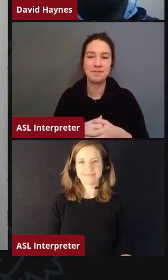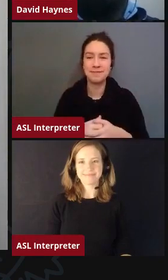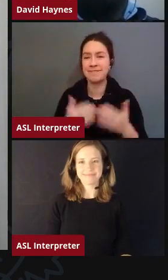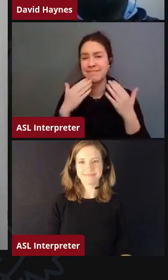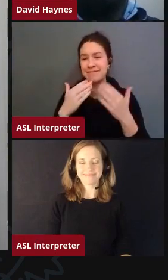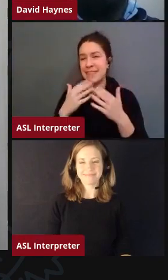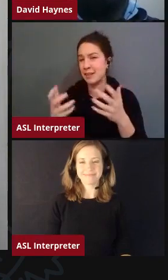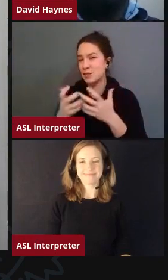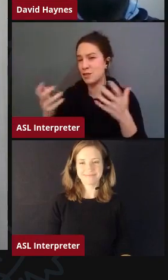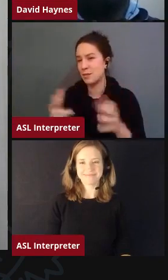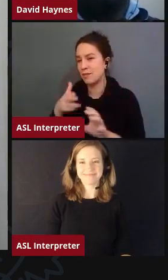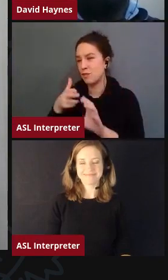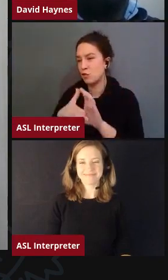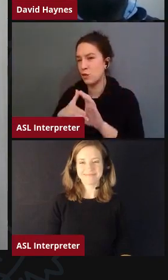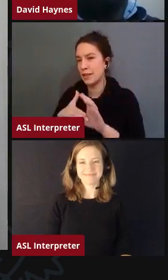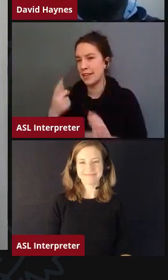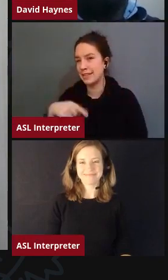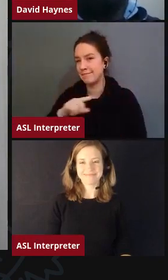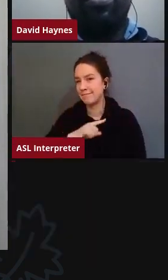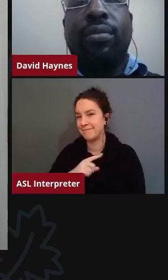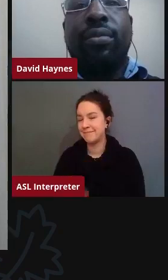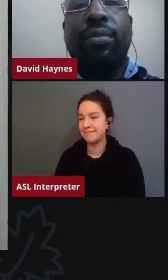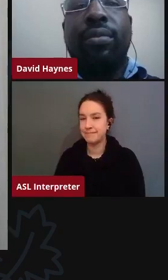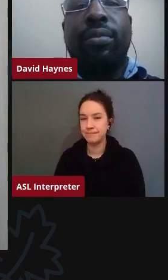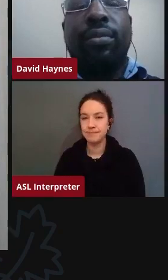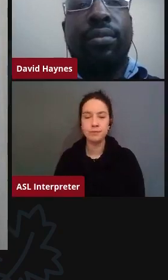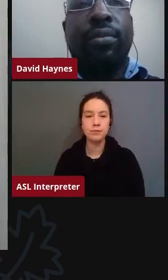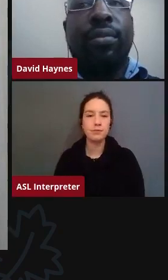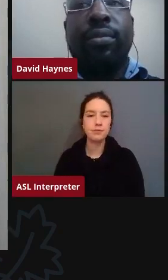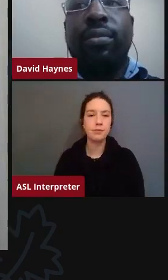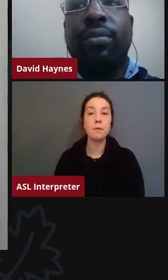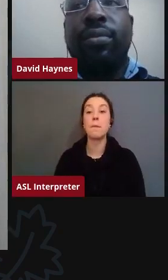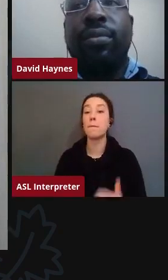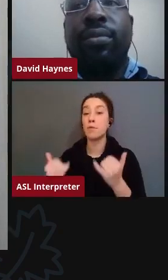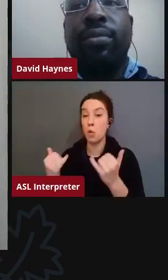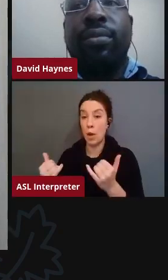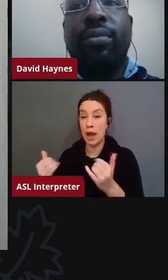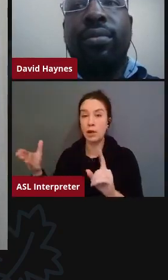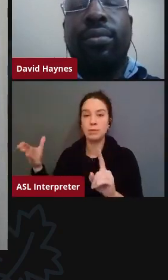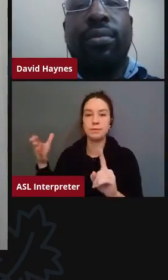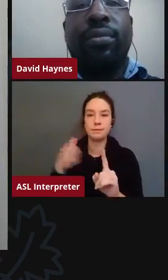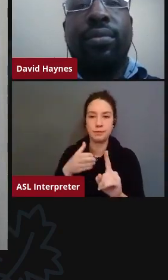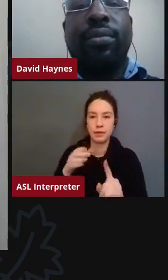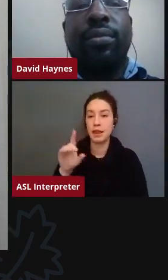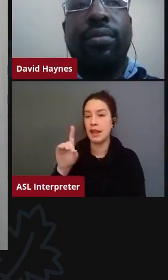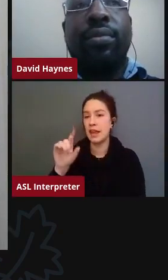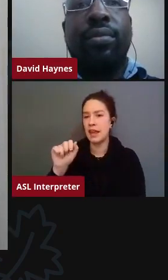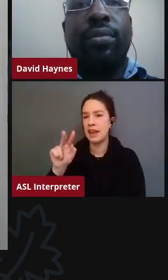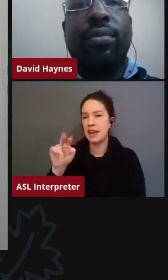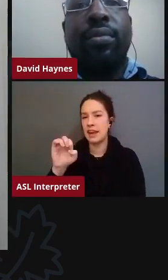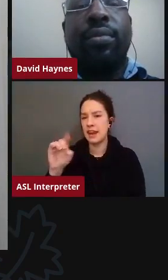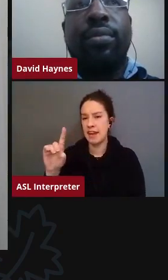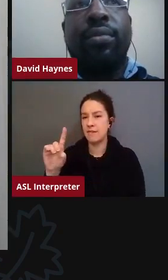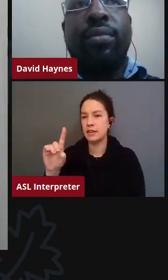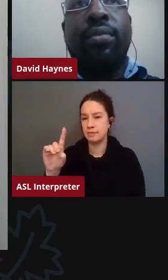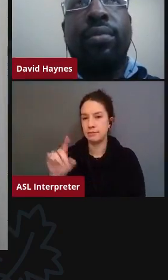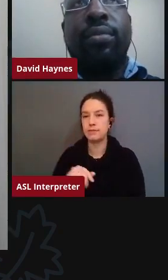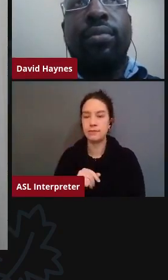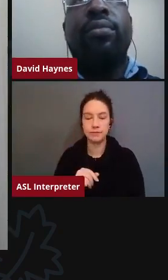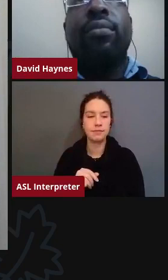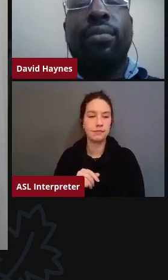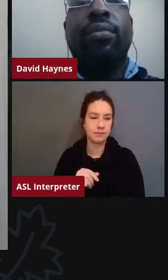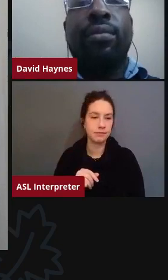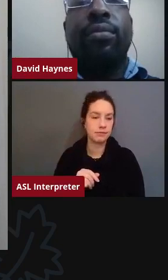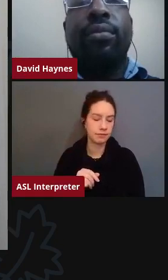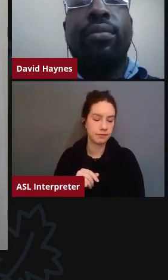much for joining us today. And let me go back to David. So, David, that is a very,